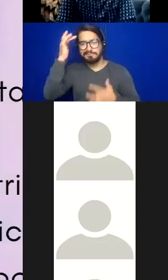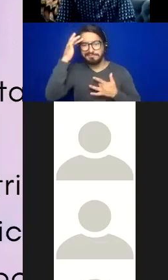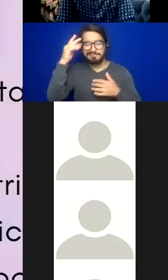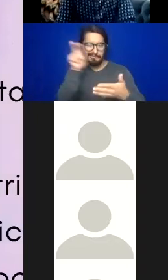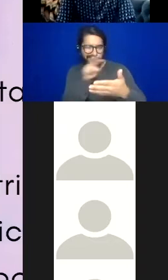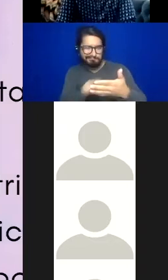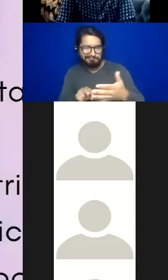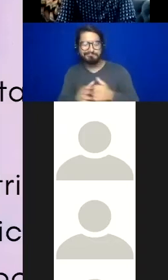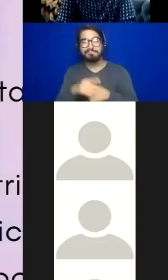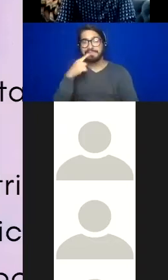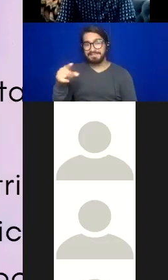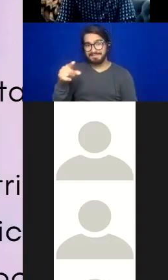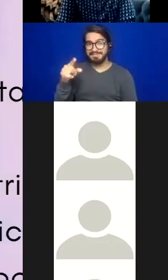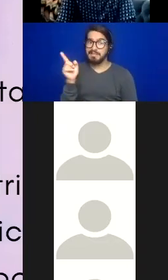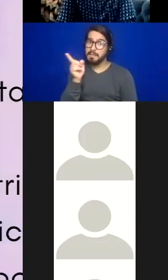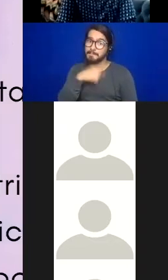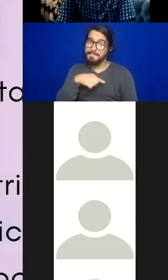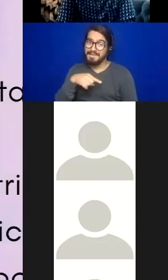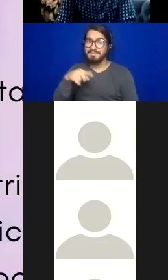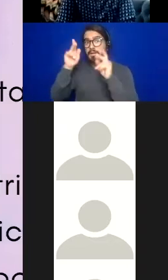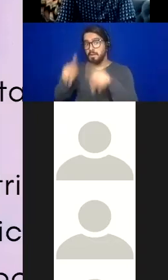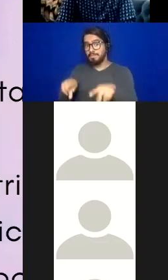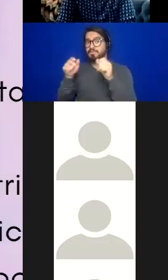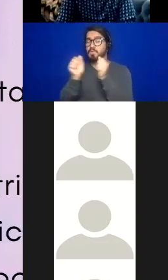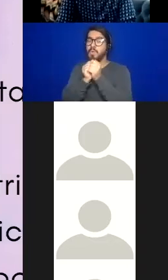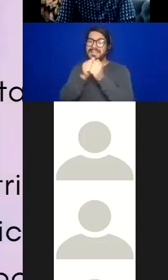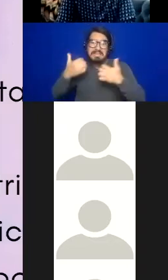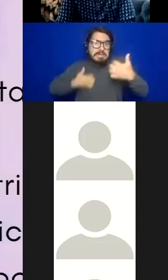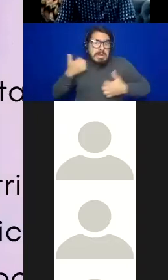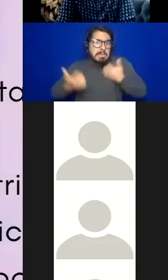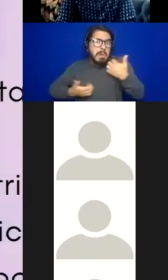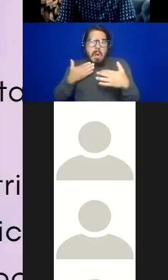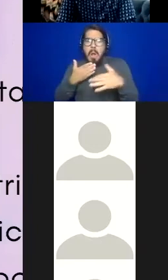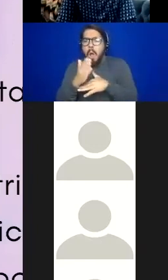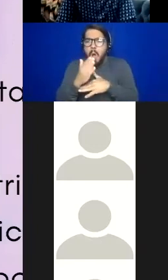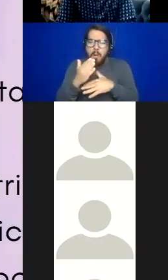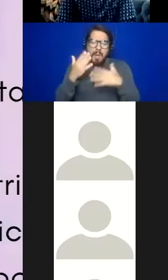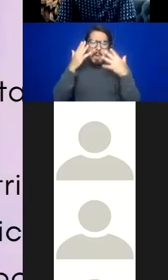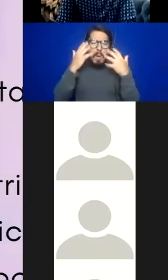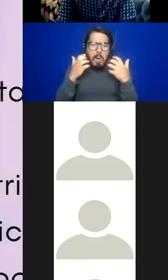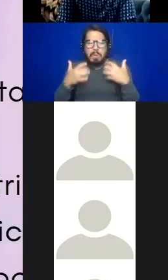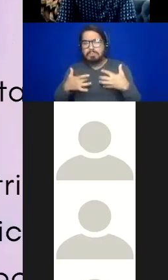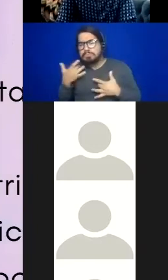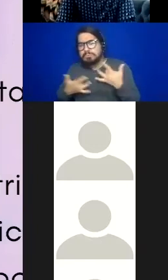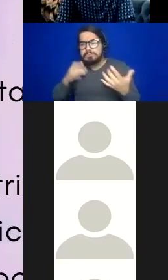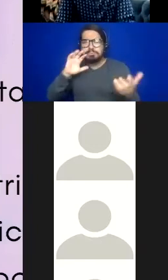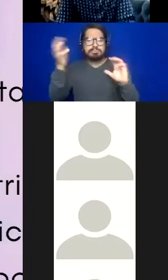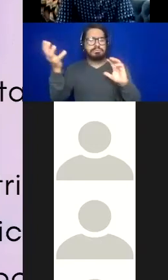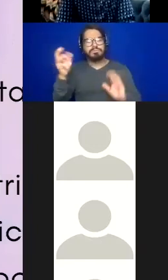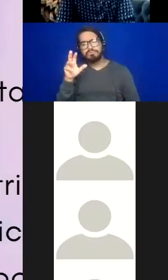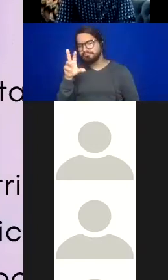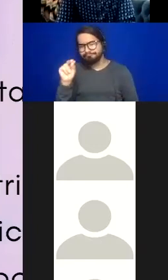the myth is that someone with borderline is overly emotional and sentimental, but the truth is that they